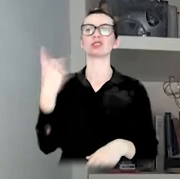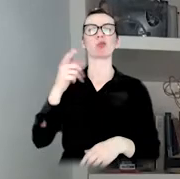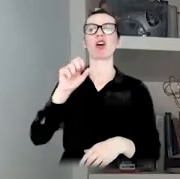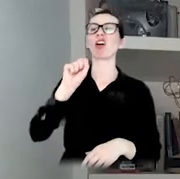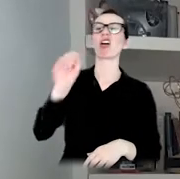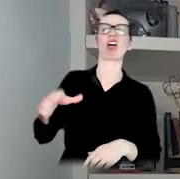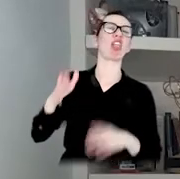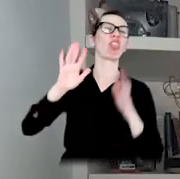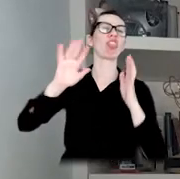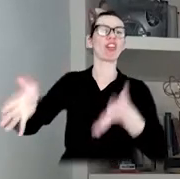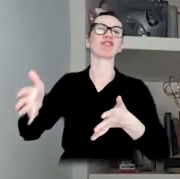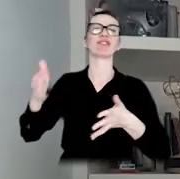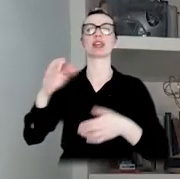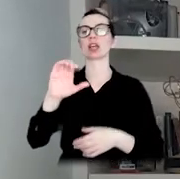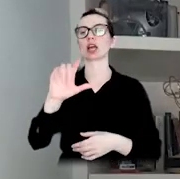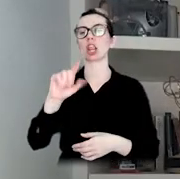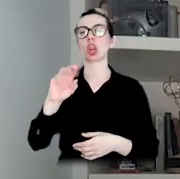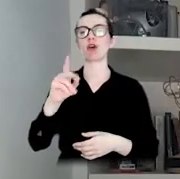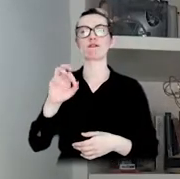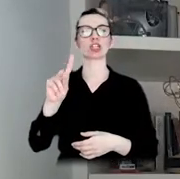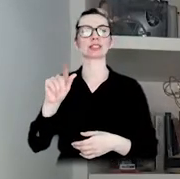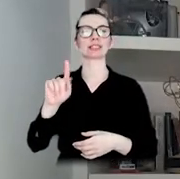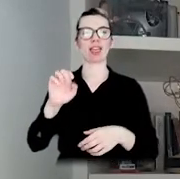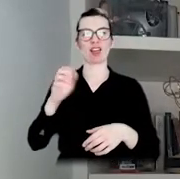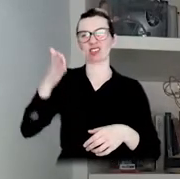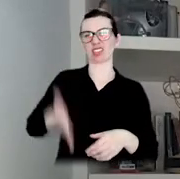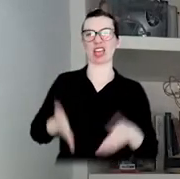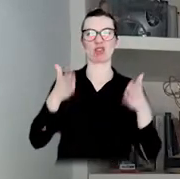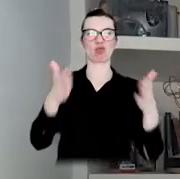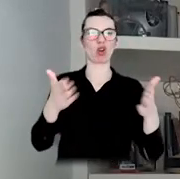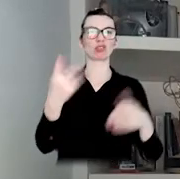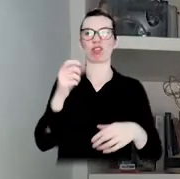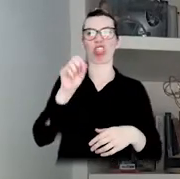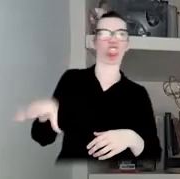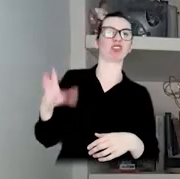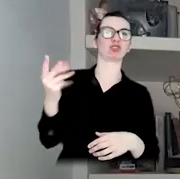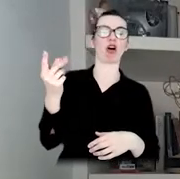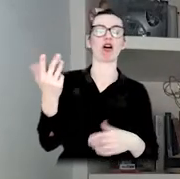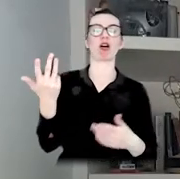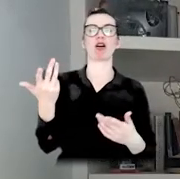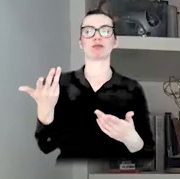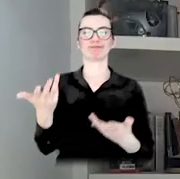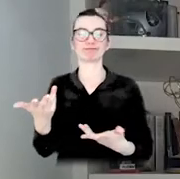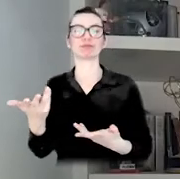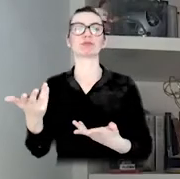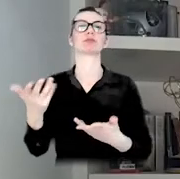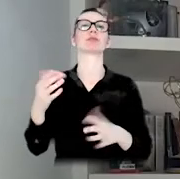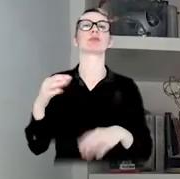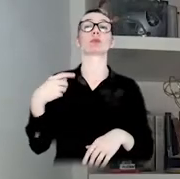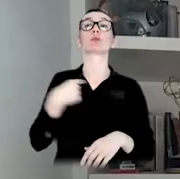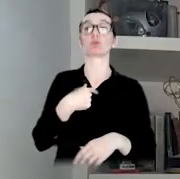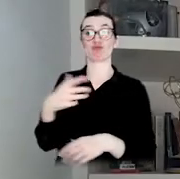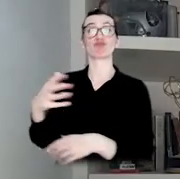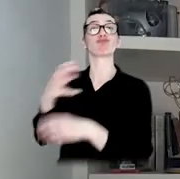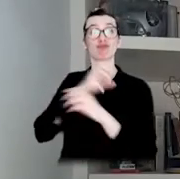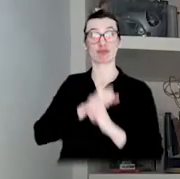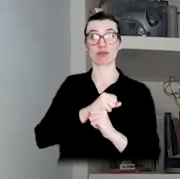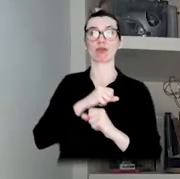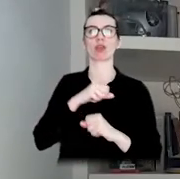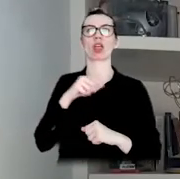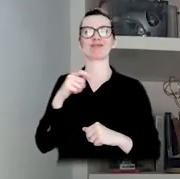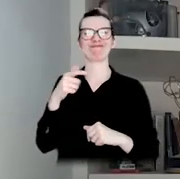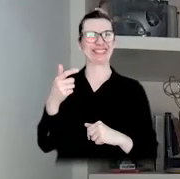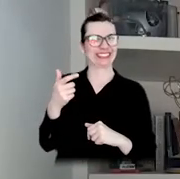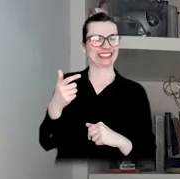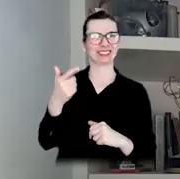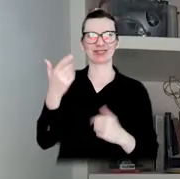side of a road. And we didn't know what her temperament was going to be. And I did honestly have a fear of how